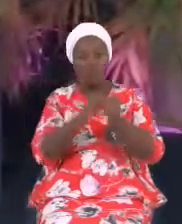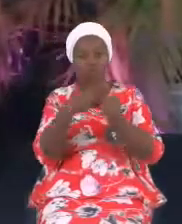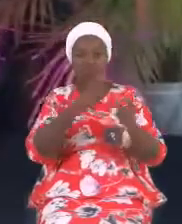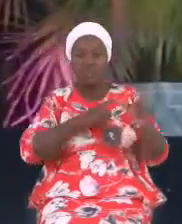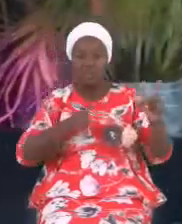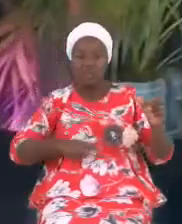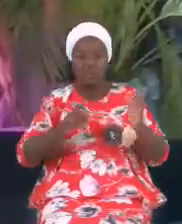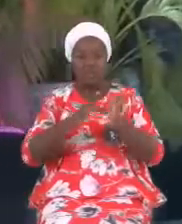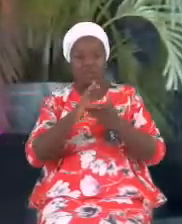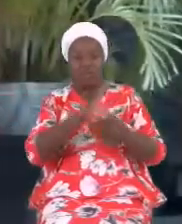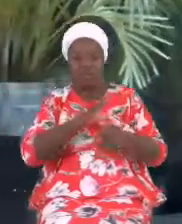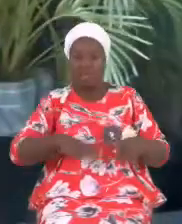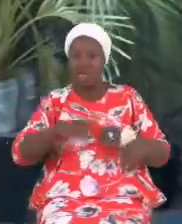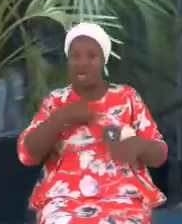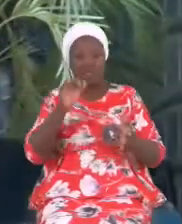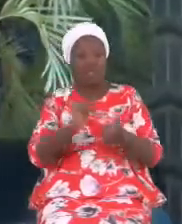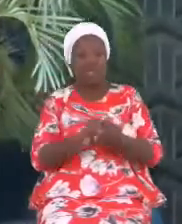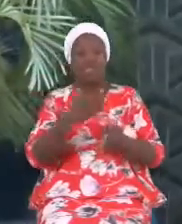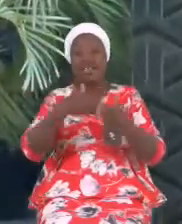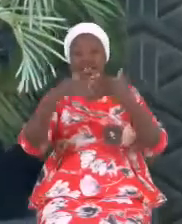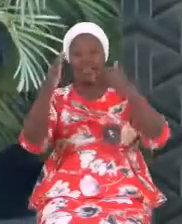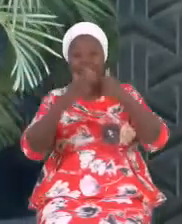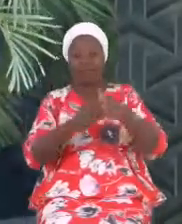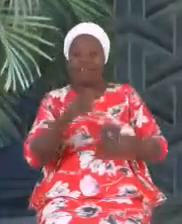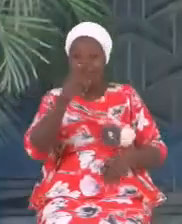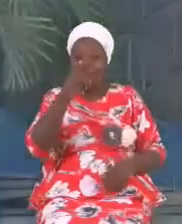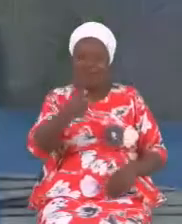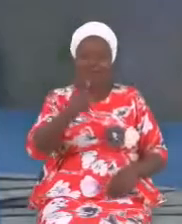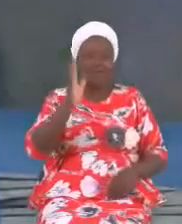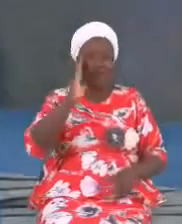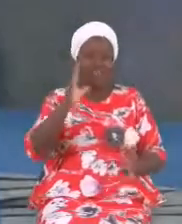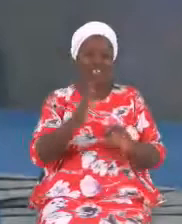and that heaven, you will get there.